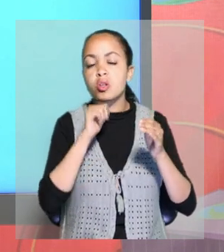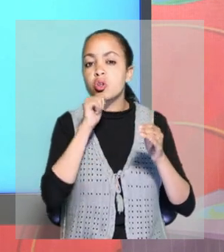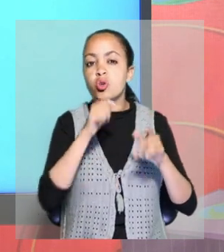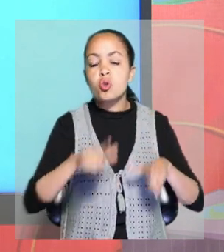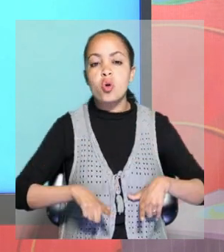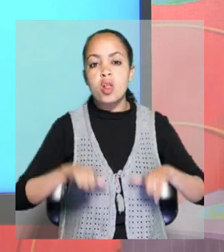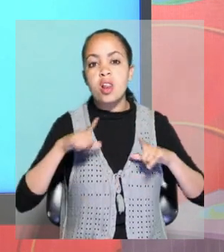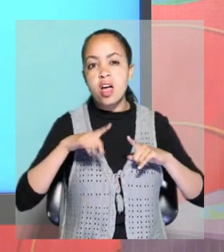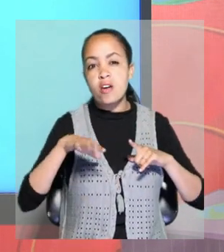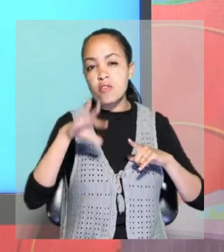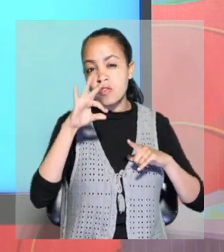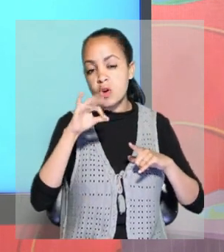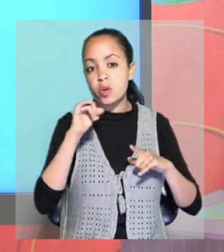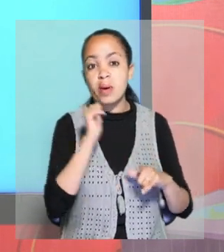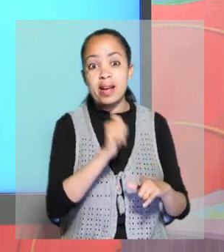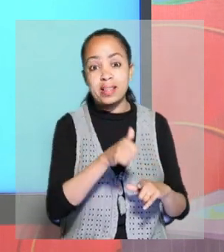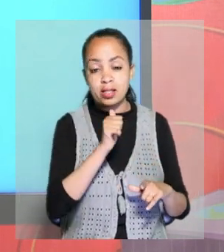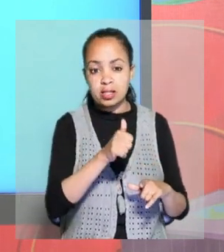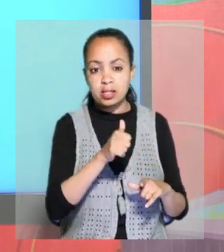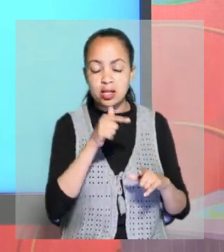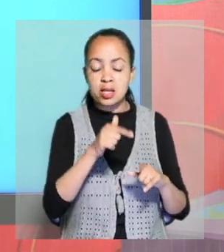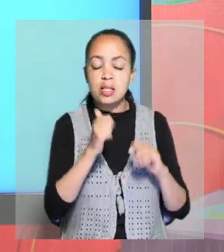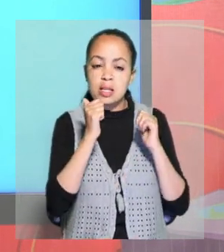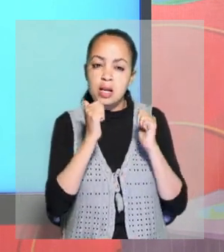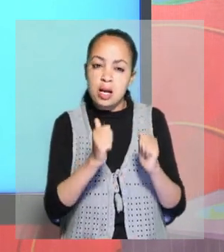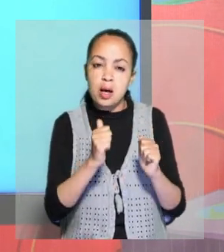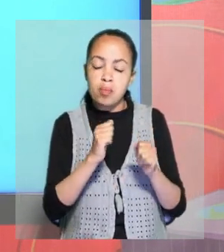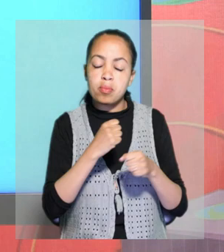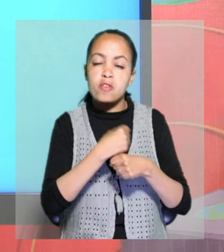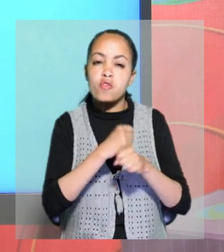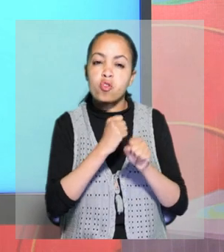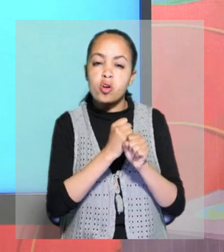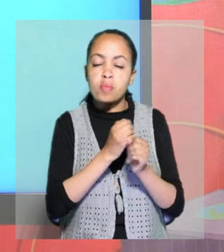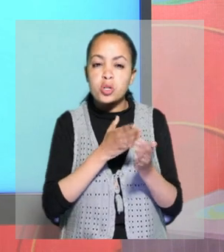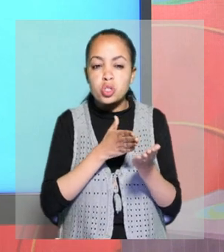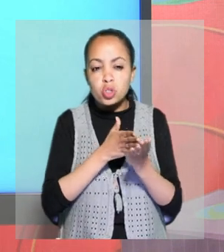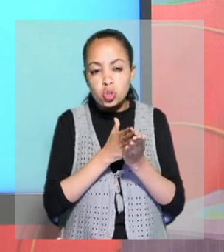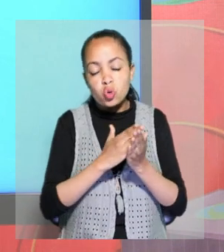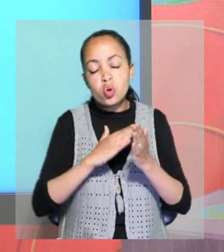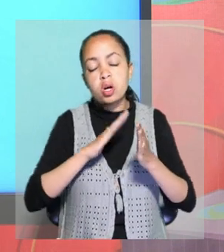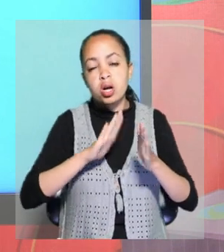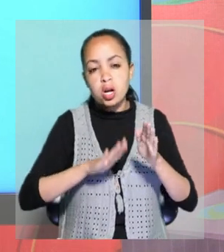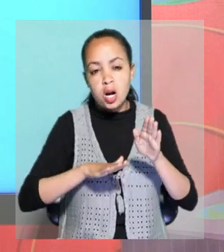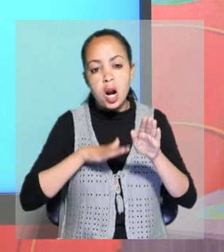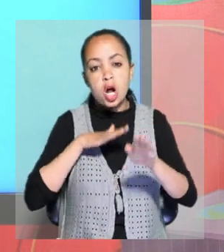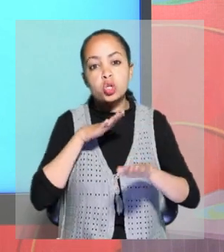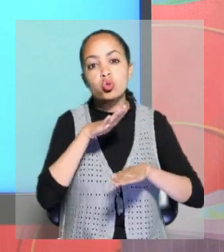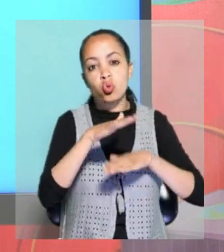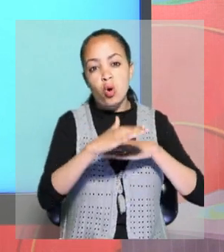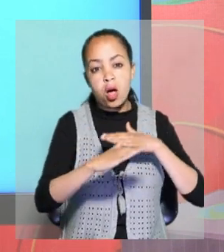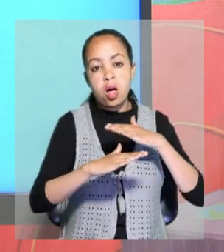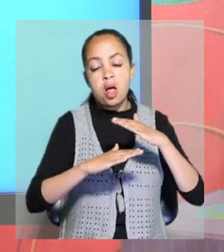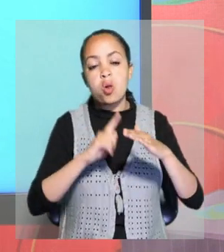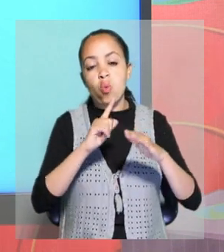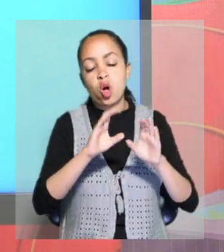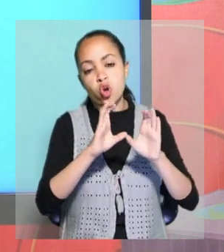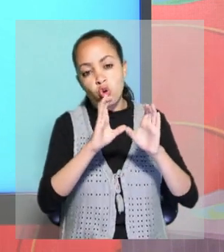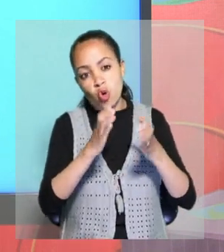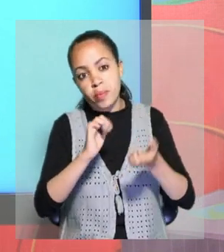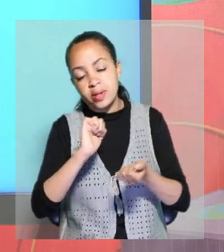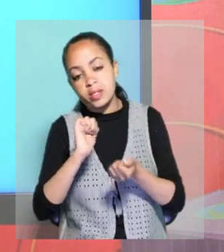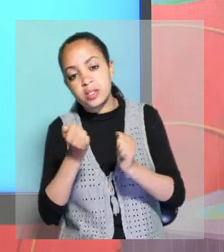that can be found as it is. It can be formed through a gradual or progressive replacement of one community by